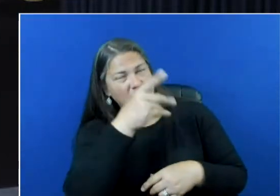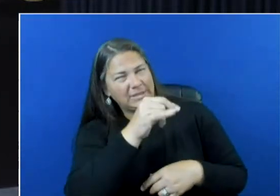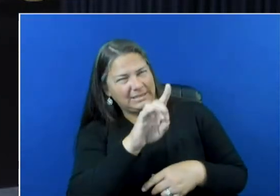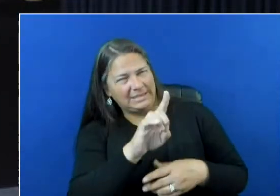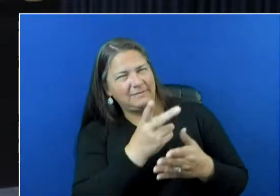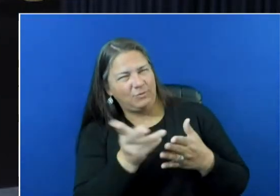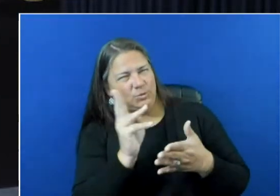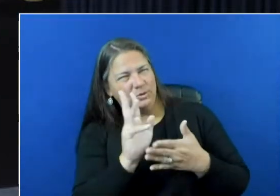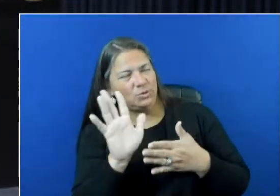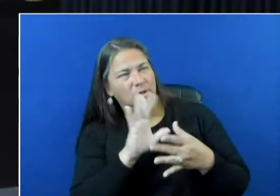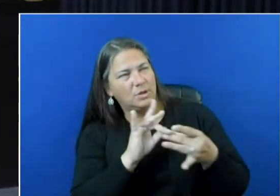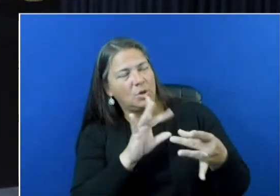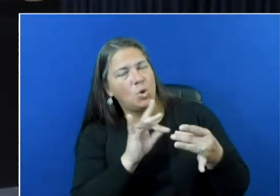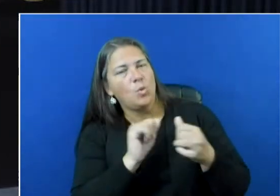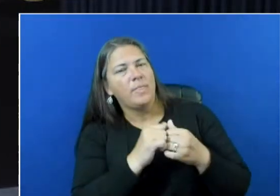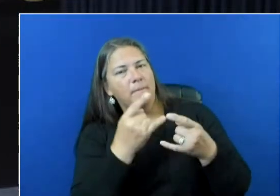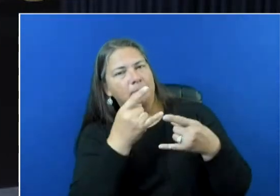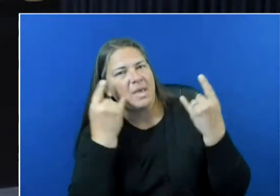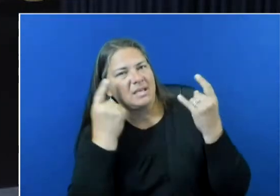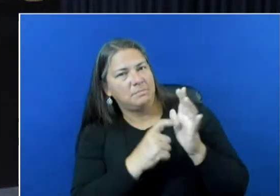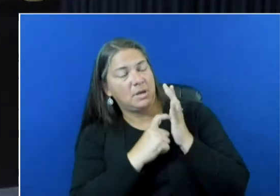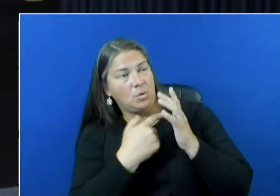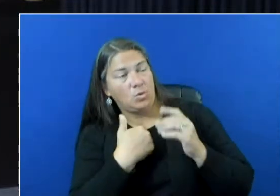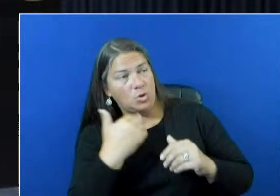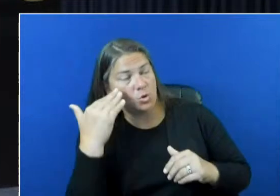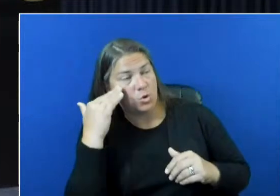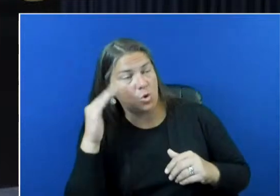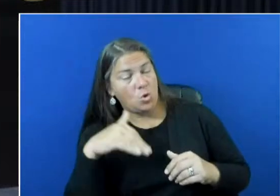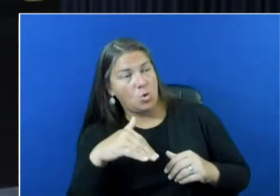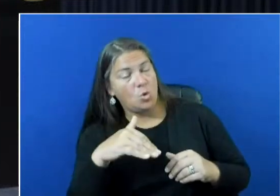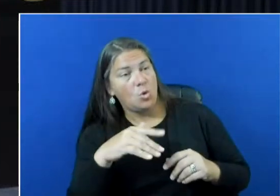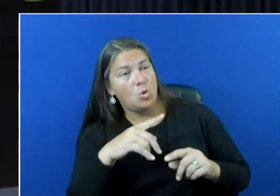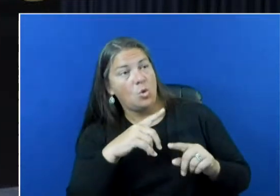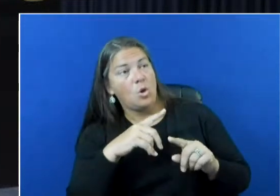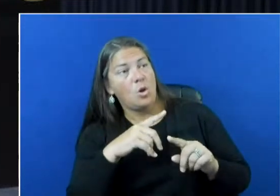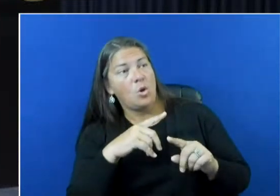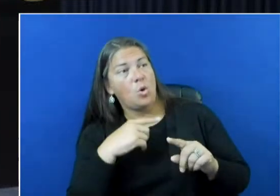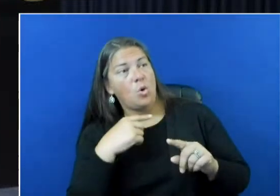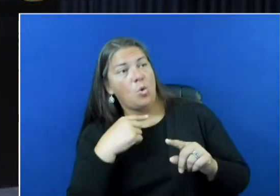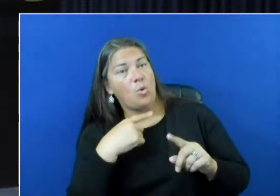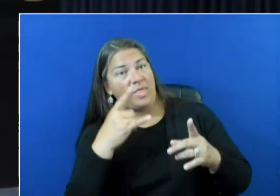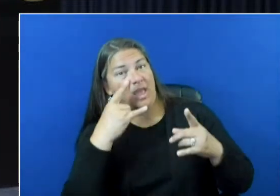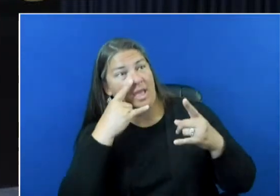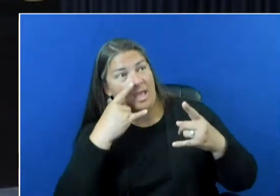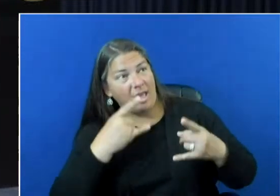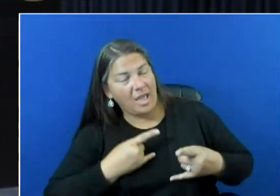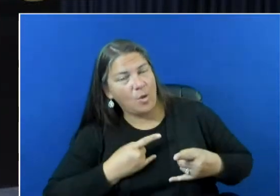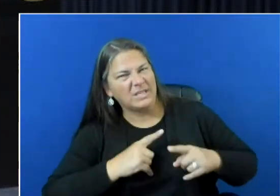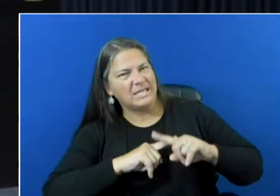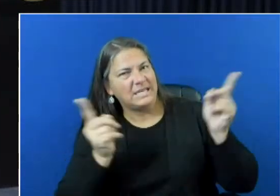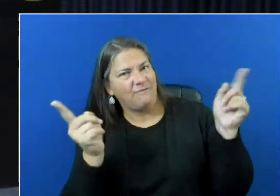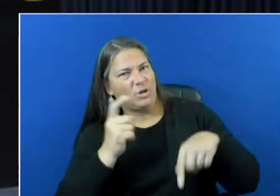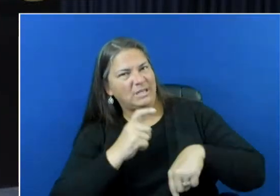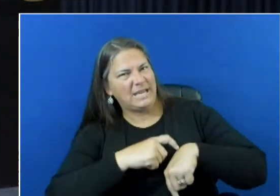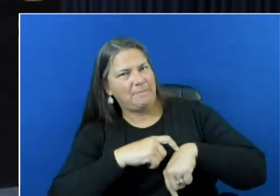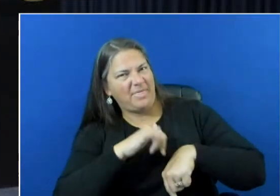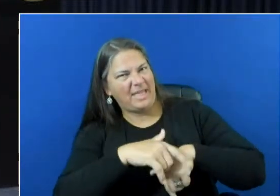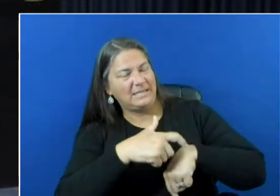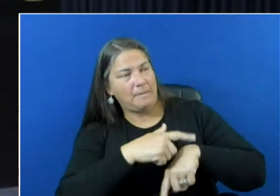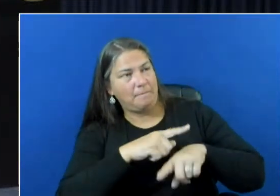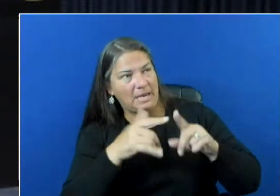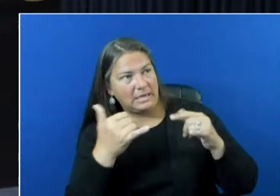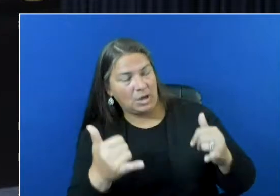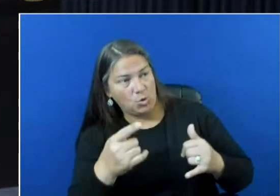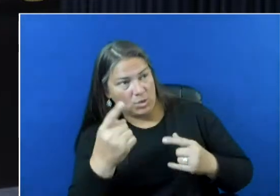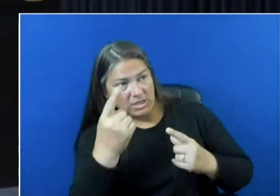regards to the mask mandate. We understand when it was rolled back, we were in a different time. Is there any consideration that that could be put back in at